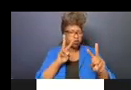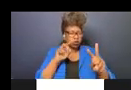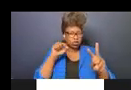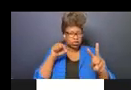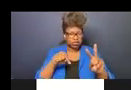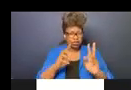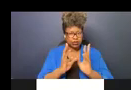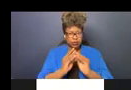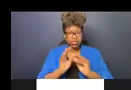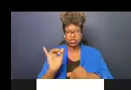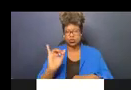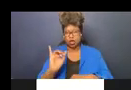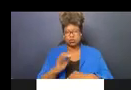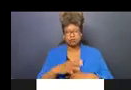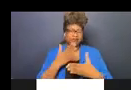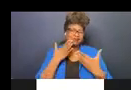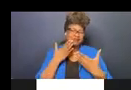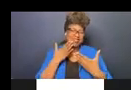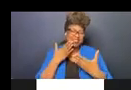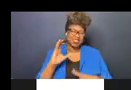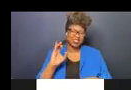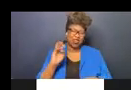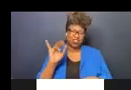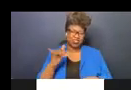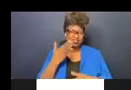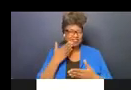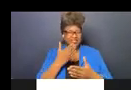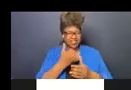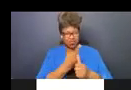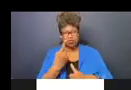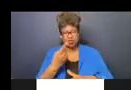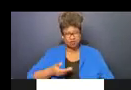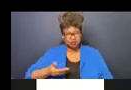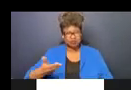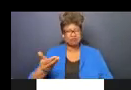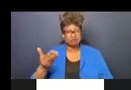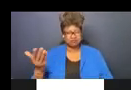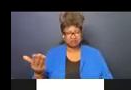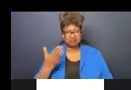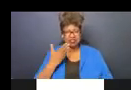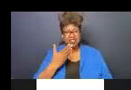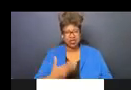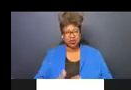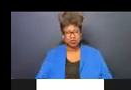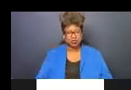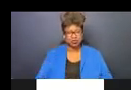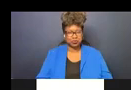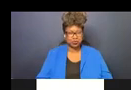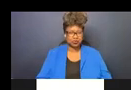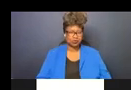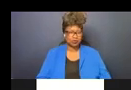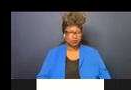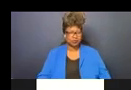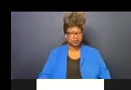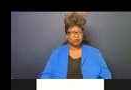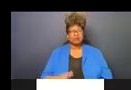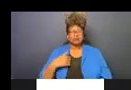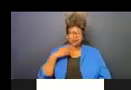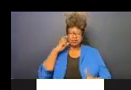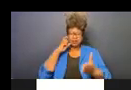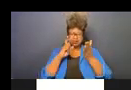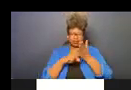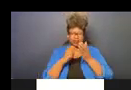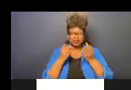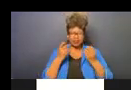well. So thanks, Carly, and thank everybody for having me along. Thank you. And I see a bunch of other